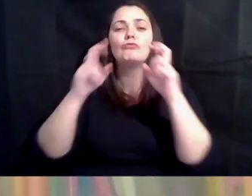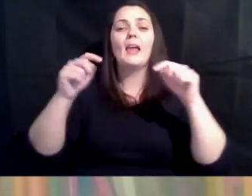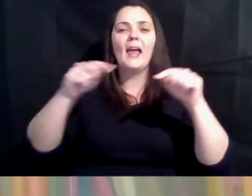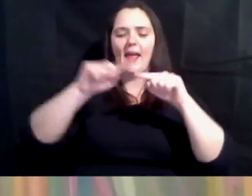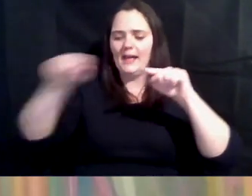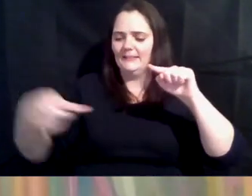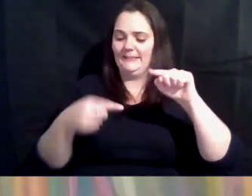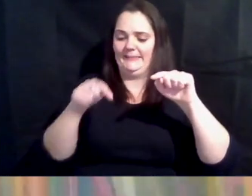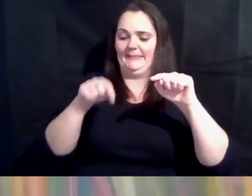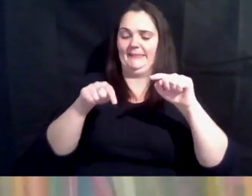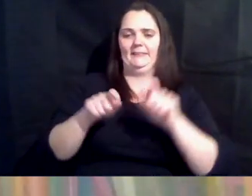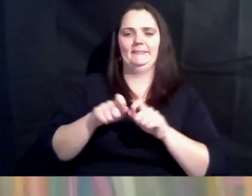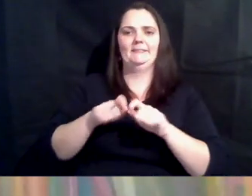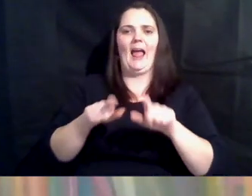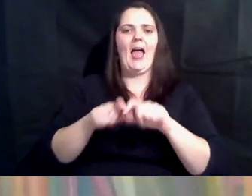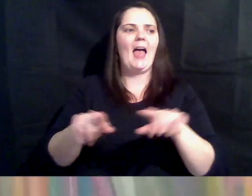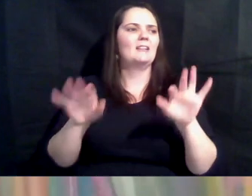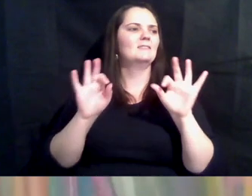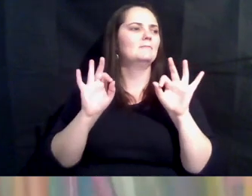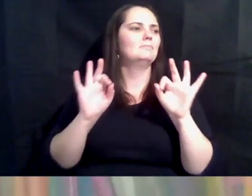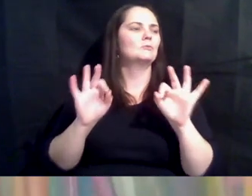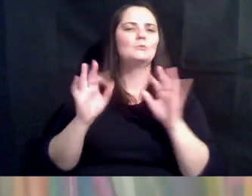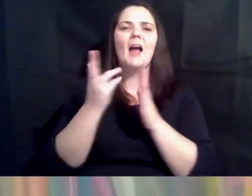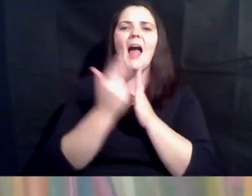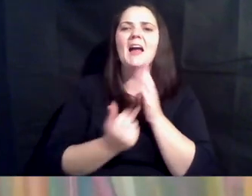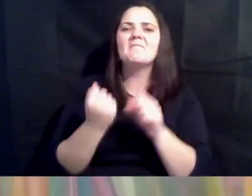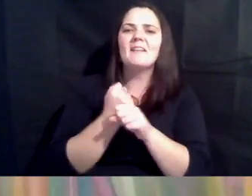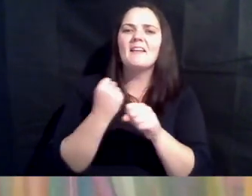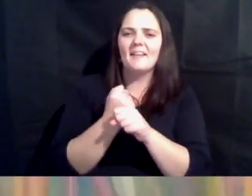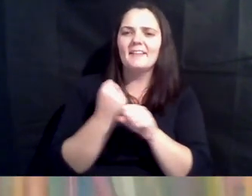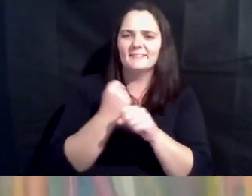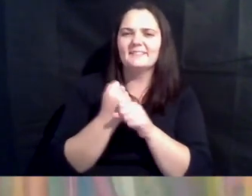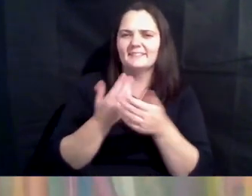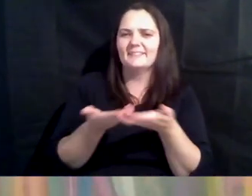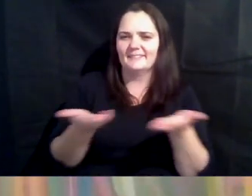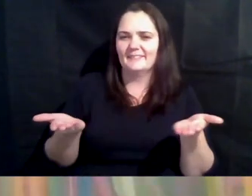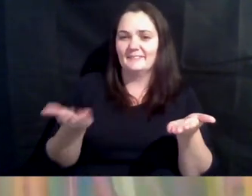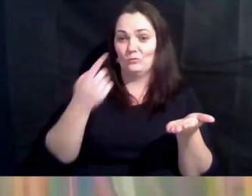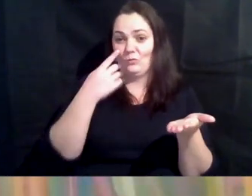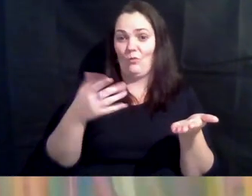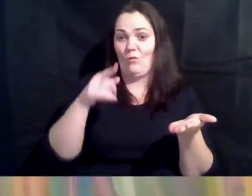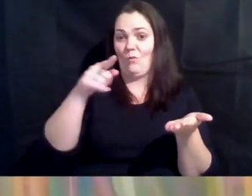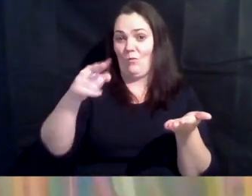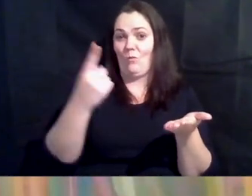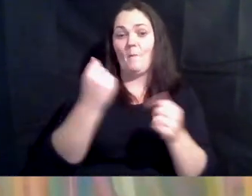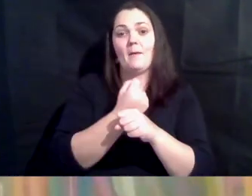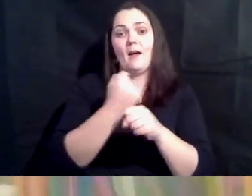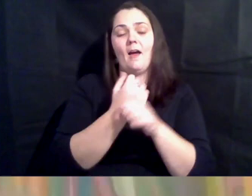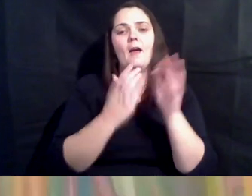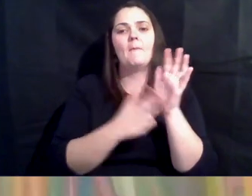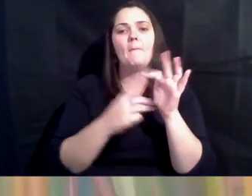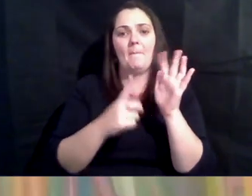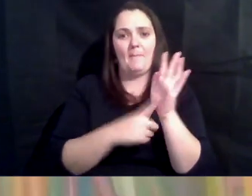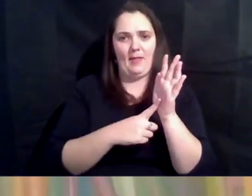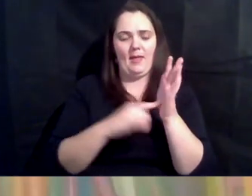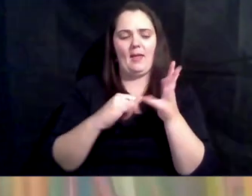specialty art zines. And I've got some here that I've bought over the years because I kept going back. This is a little zine made by Mel Stringer.